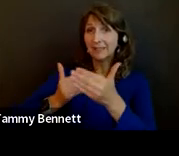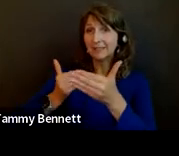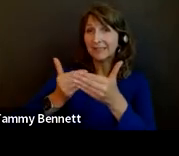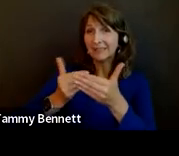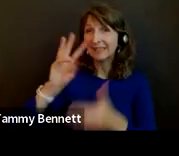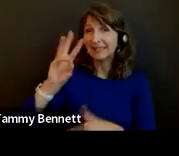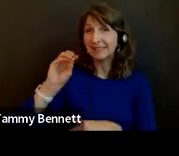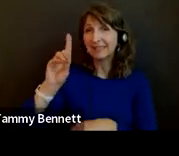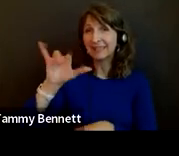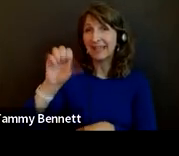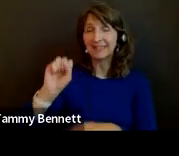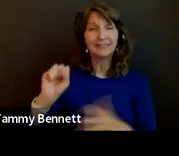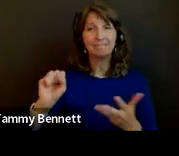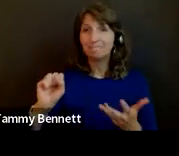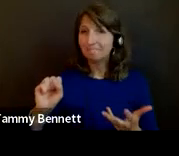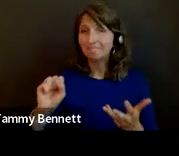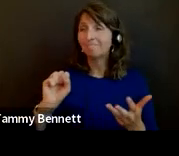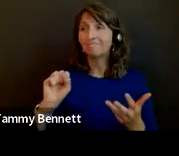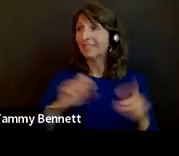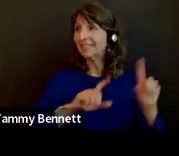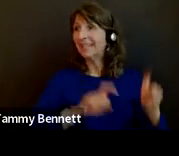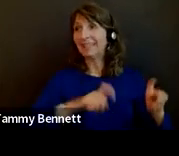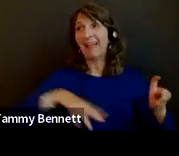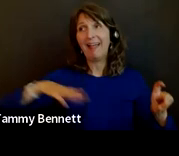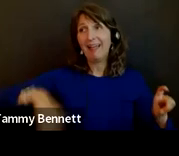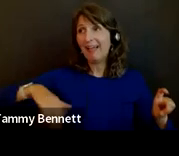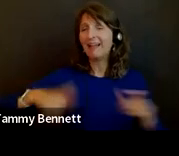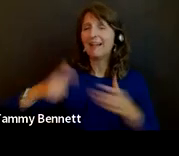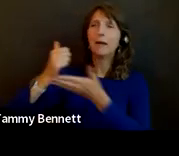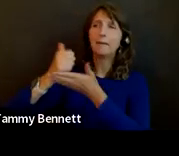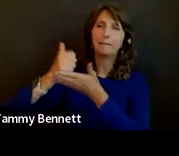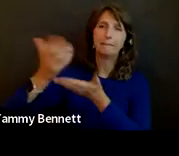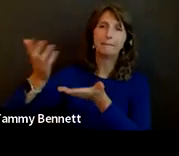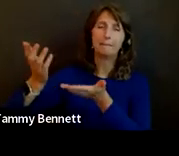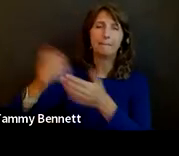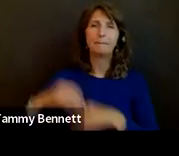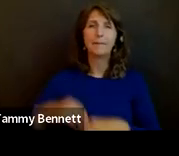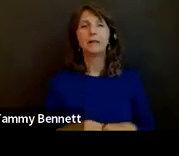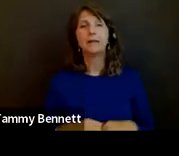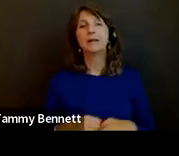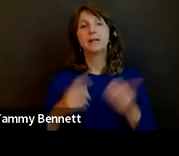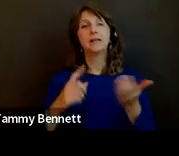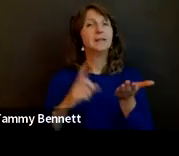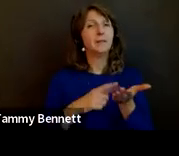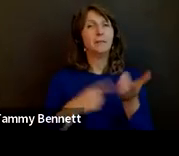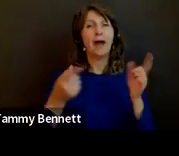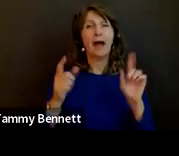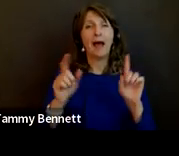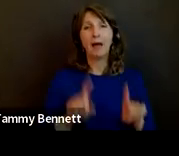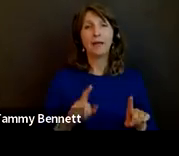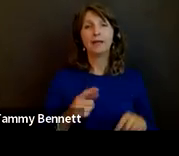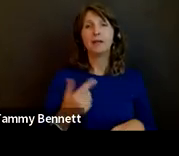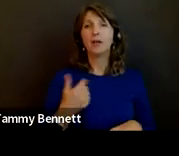identifying when we're going to get this testing done. We need some help. What I think unfortunately happens is that we're so caught up on